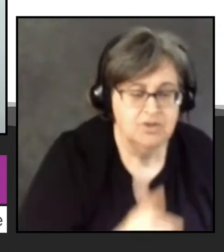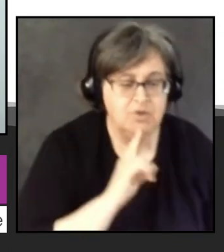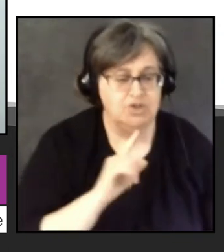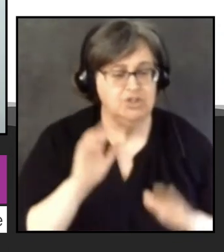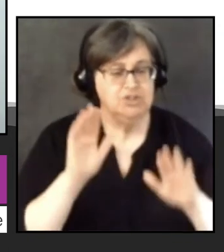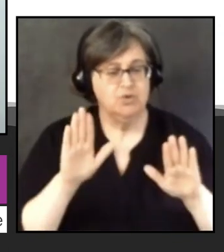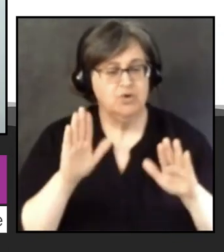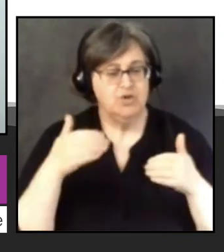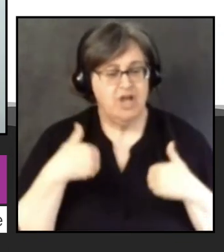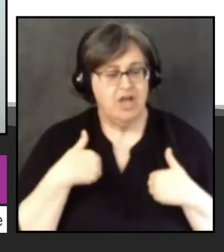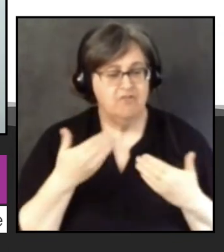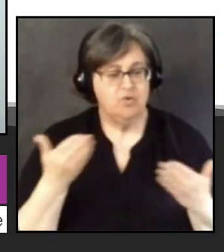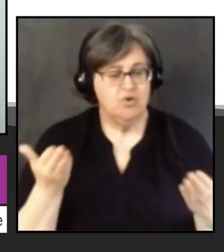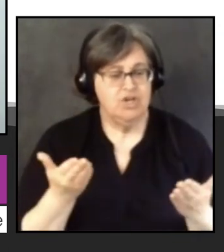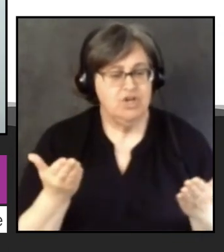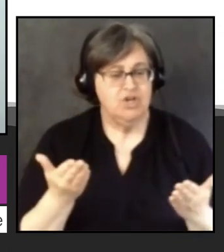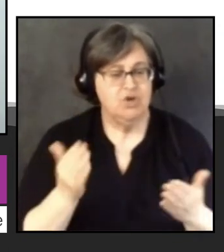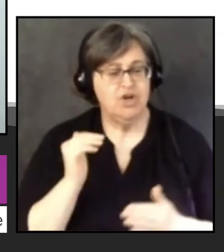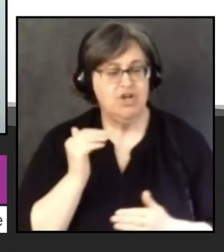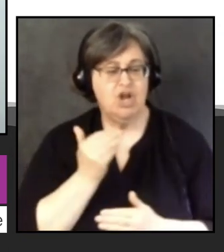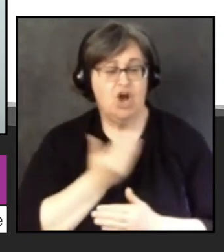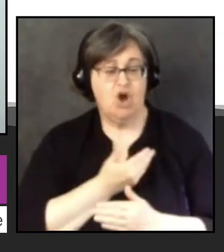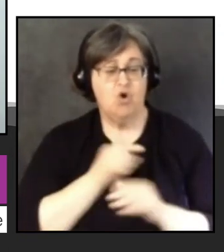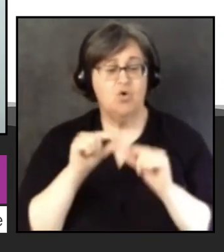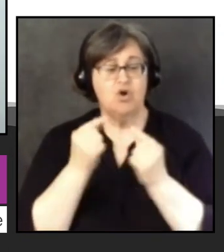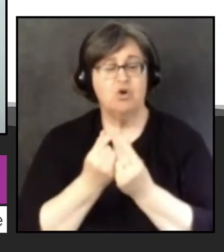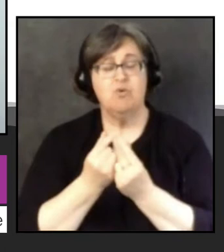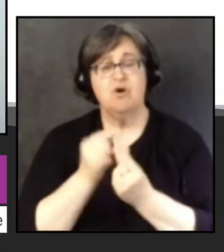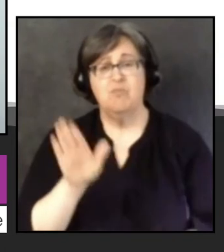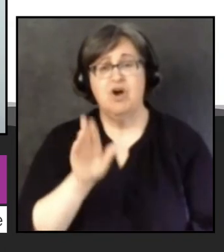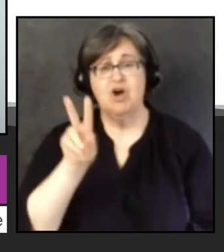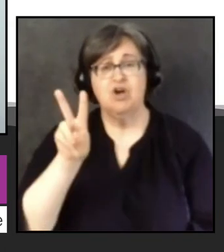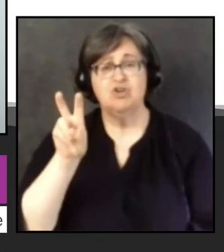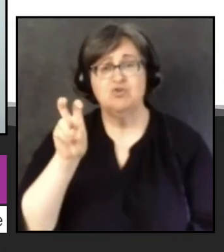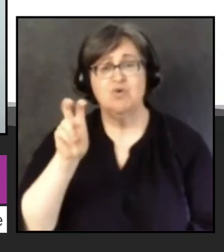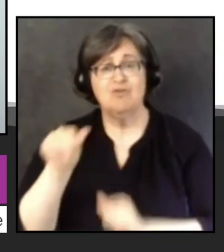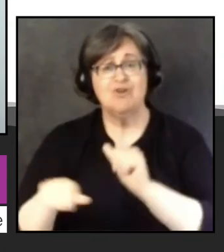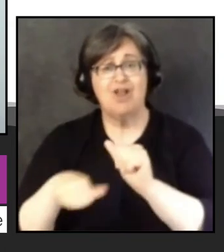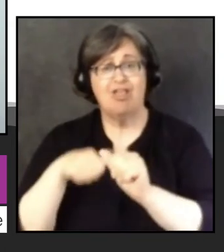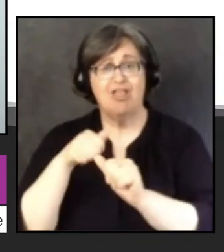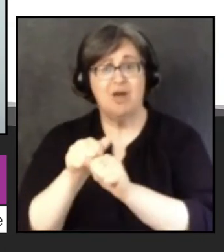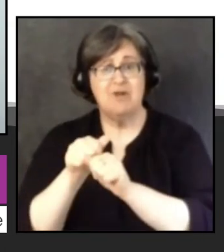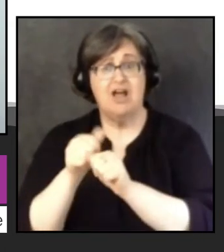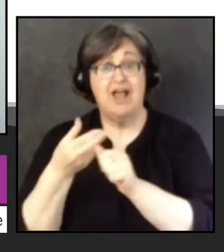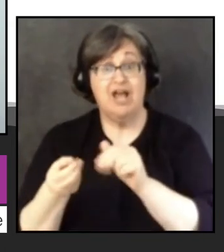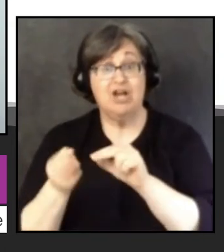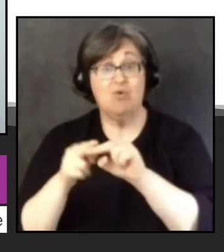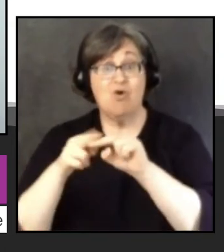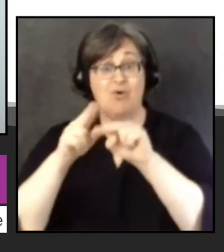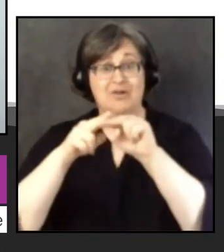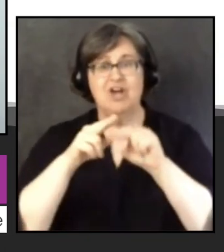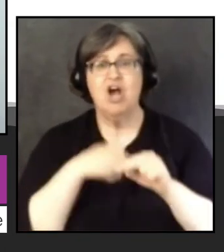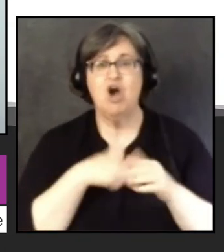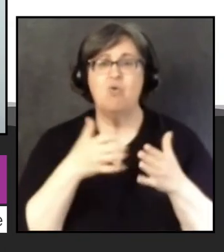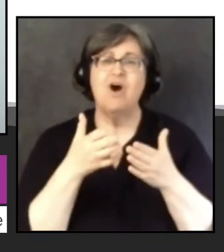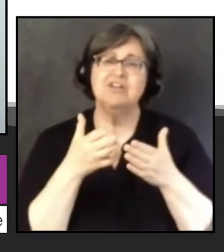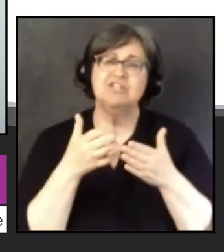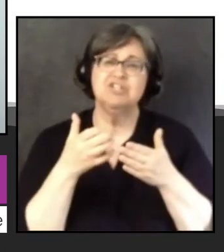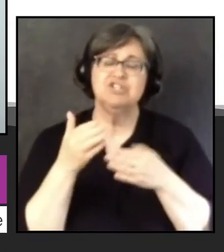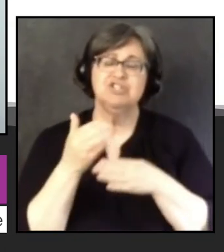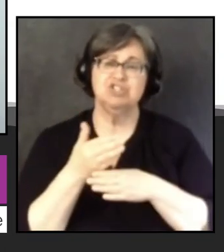have you join our group of 200 and counting alumni. And I want to just